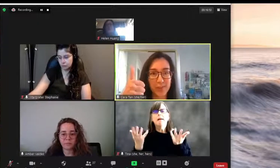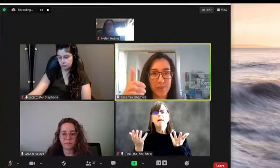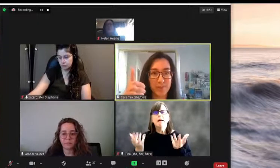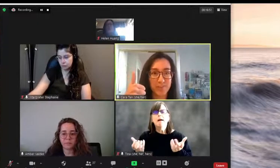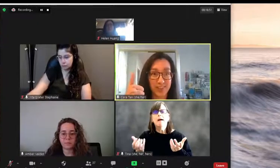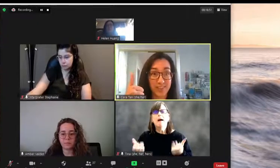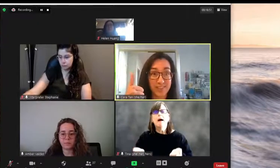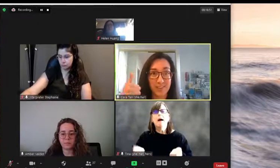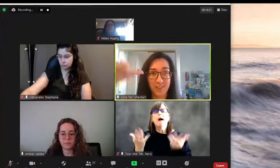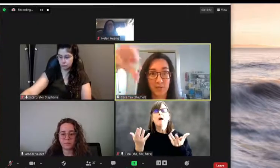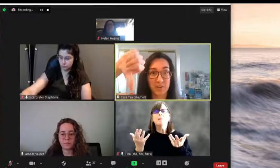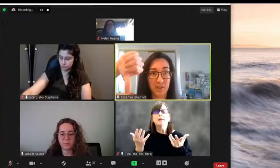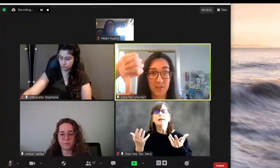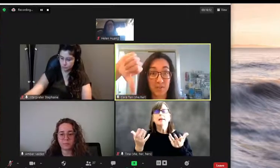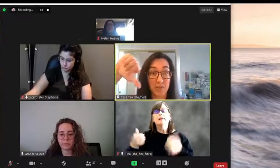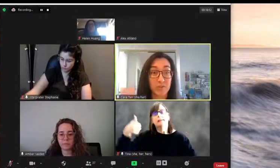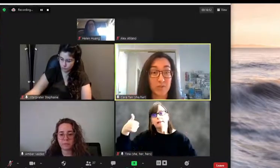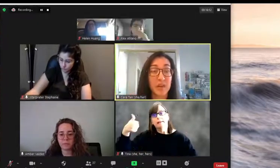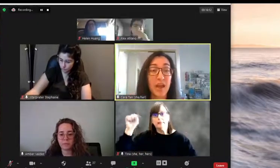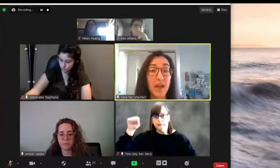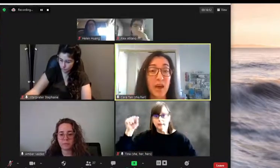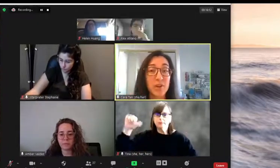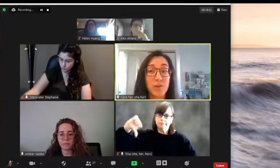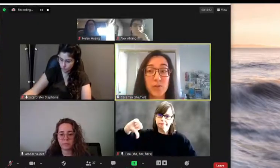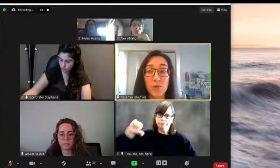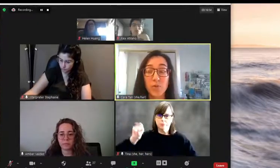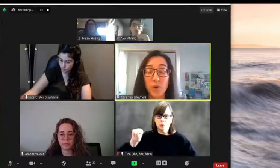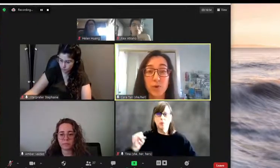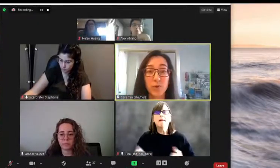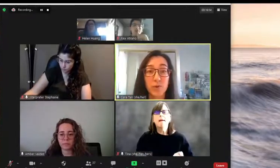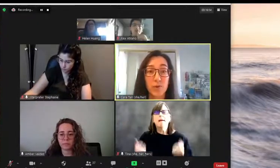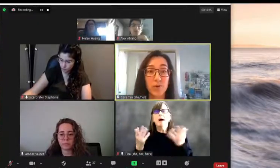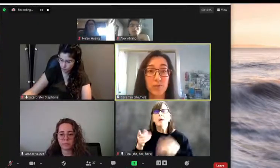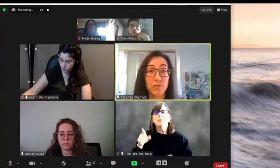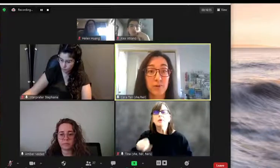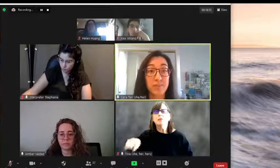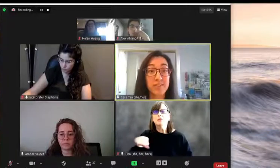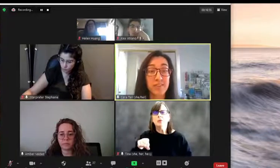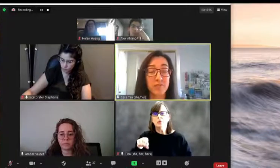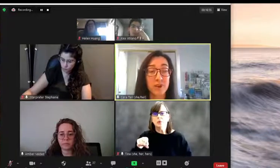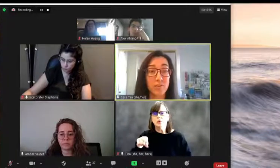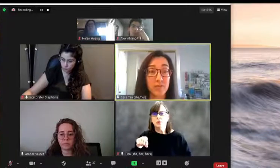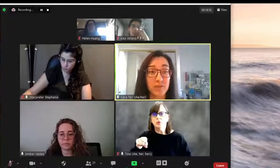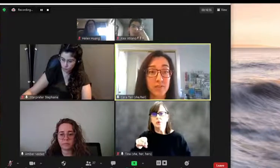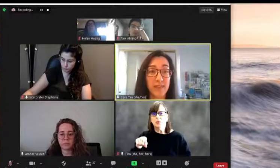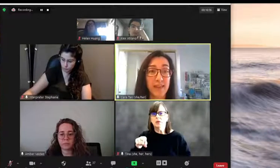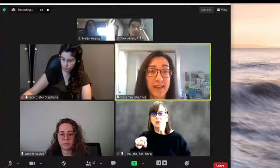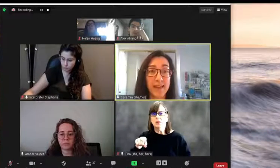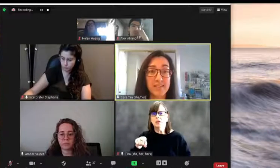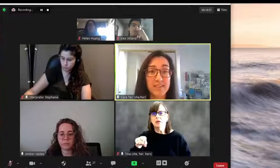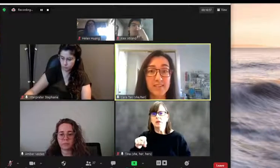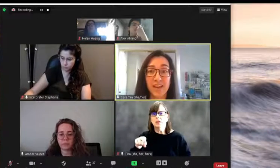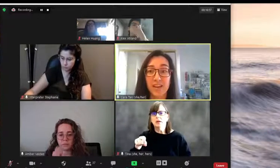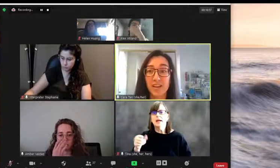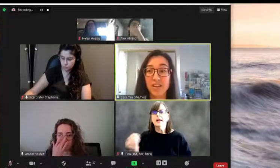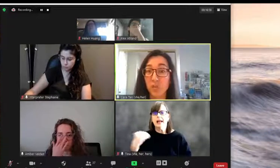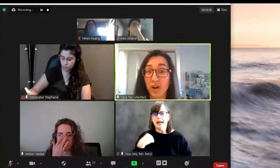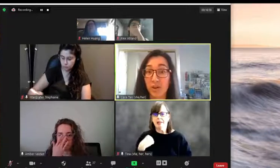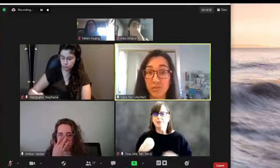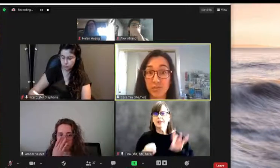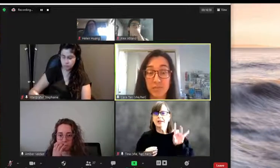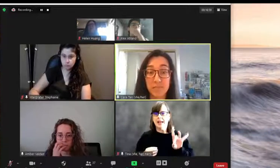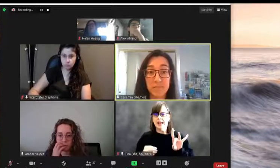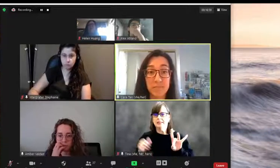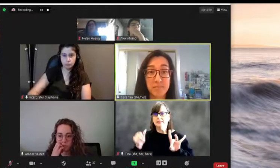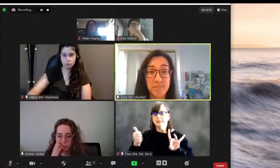thumbs up if yes, a thumbs down if no, right? How many of you wrote for your first set of numbers 8, 10,